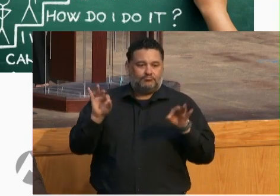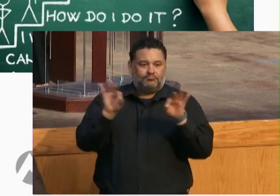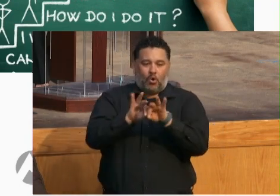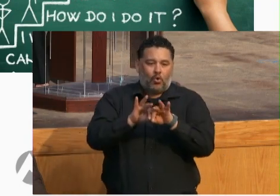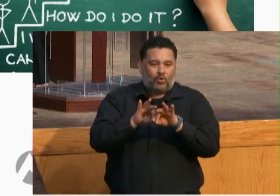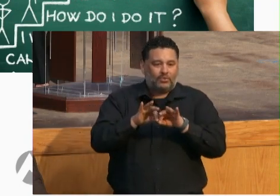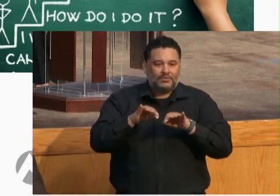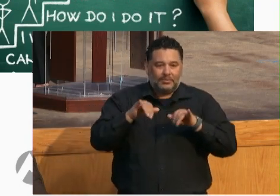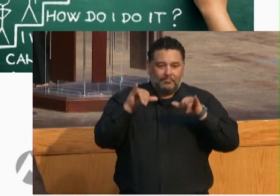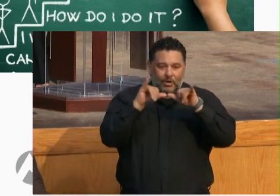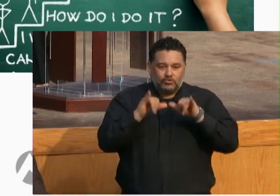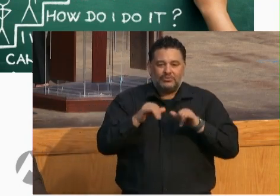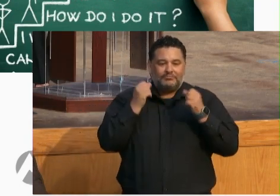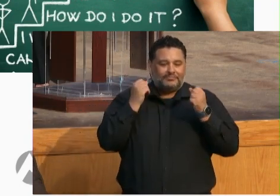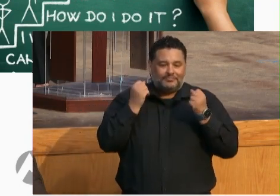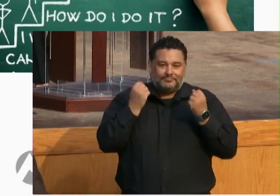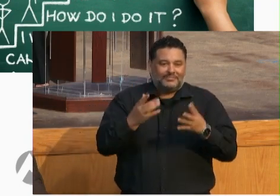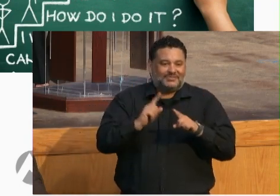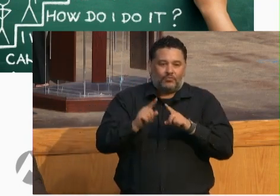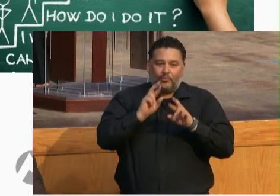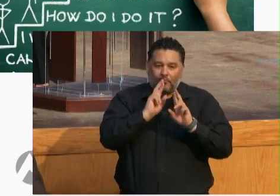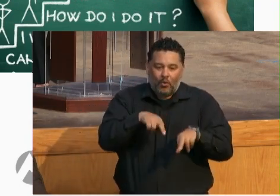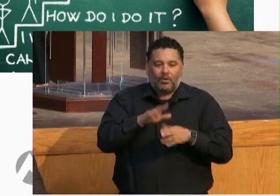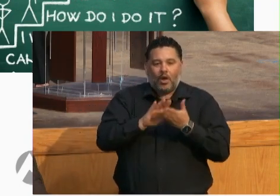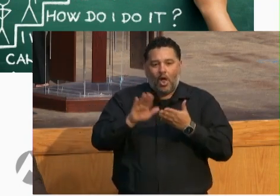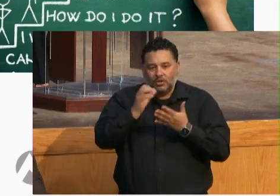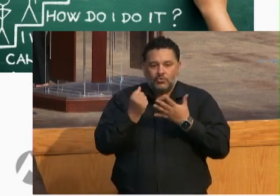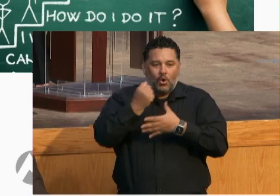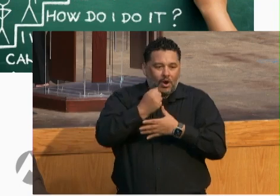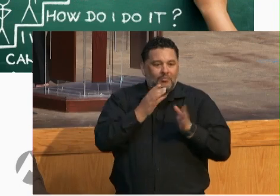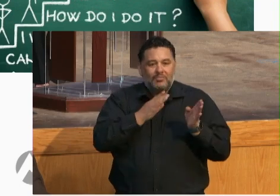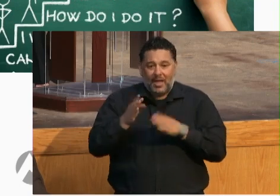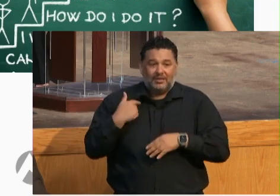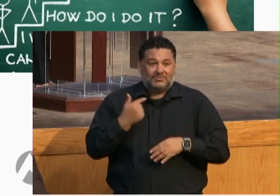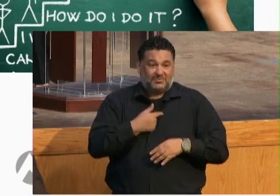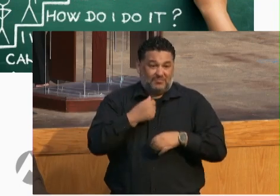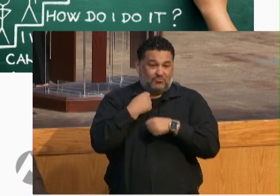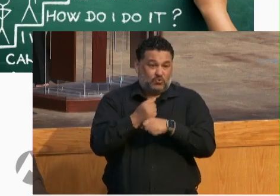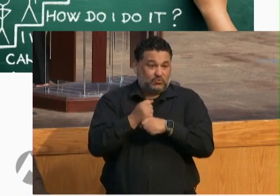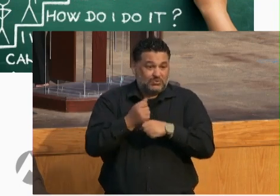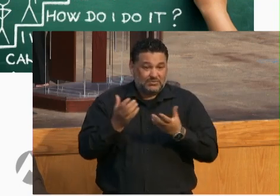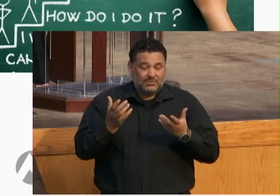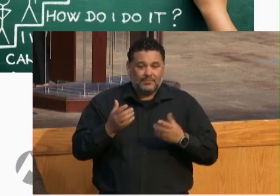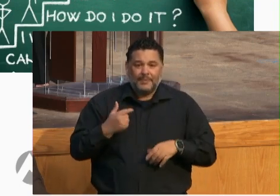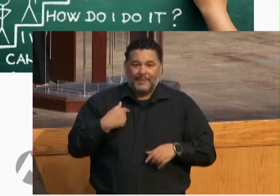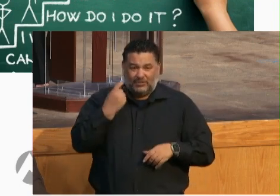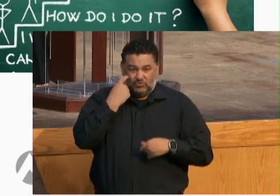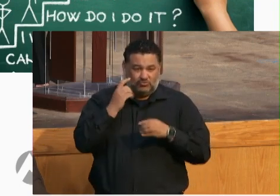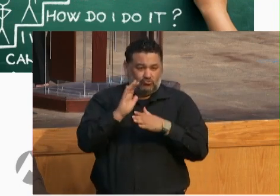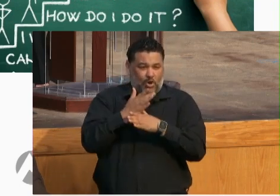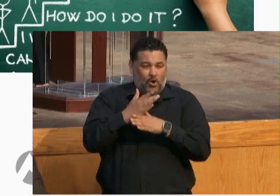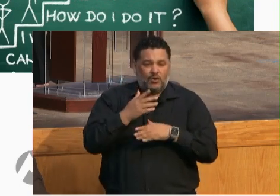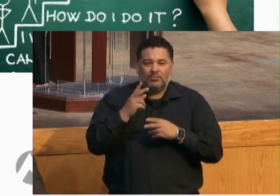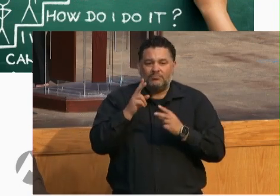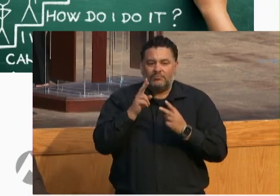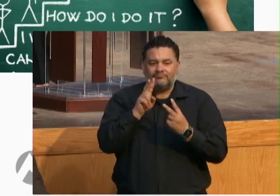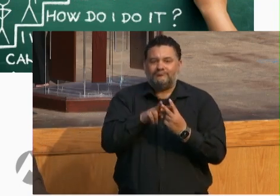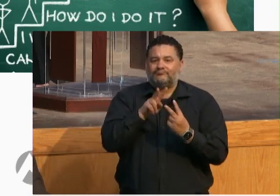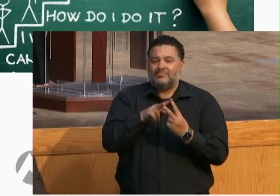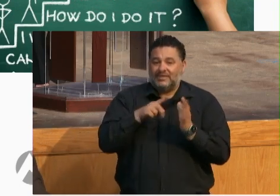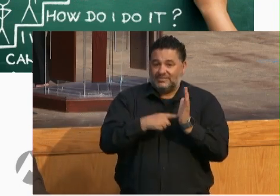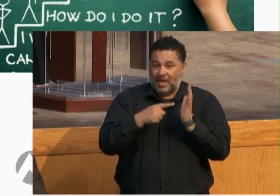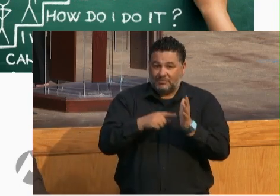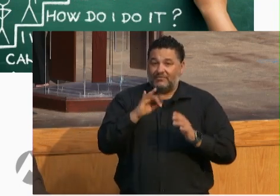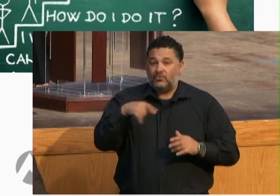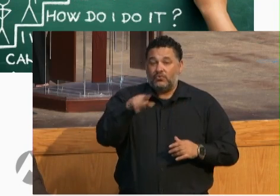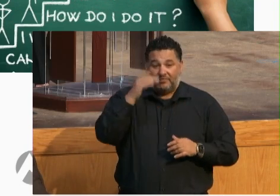the reports, so many of the college priorities, so many of the plans that we produce. And I've just shared a couple examples. If you are familiar